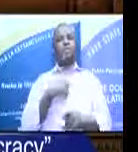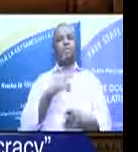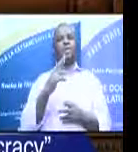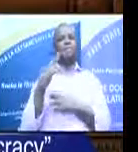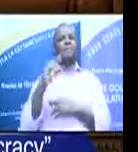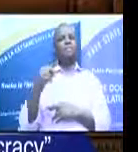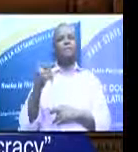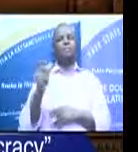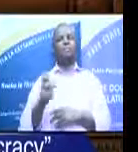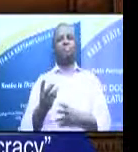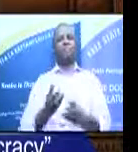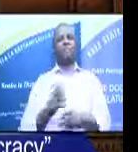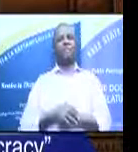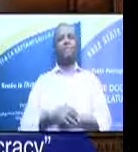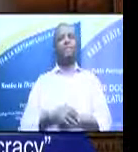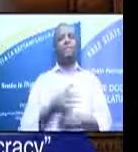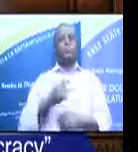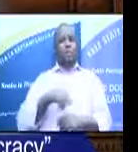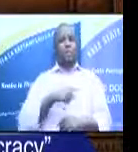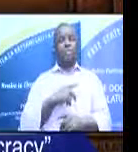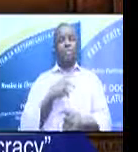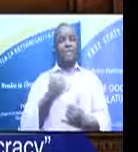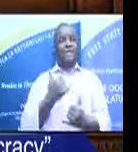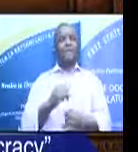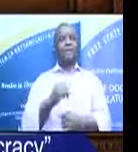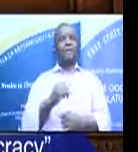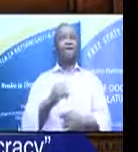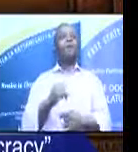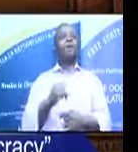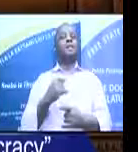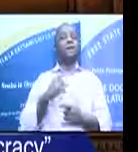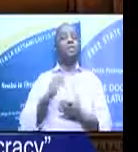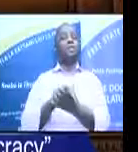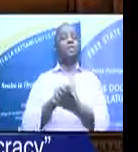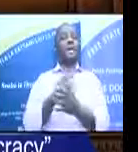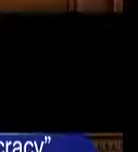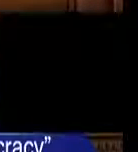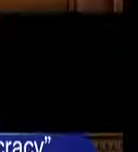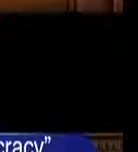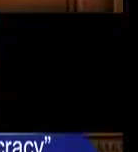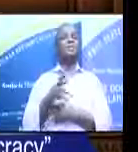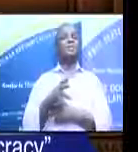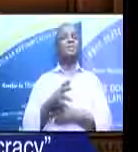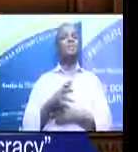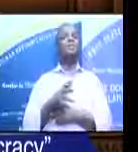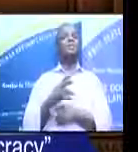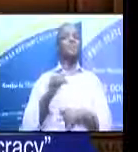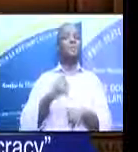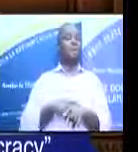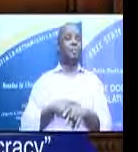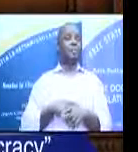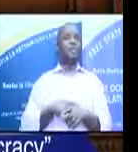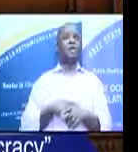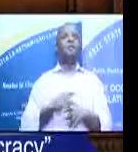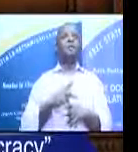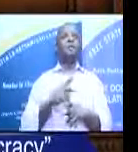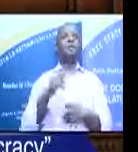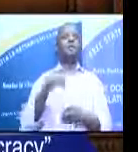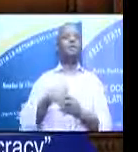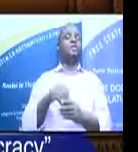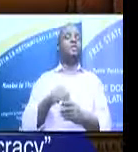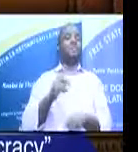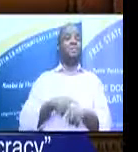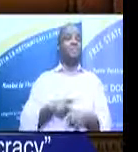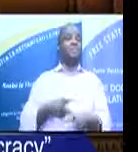others. We remain responsible and committed that the ANC, upon our election into